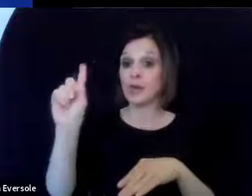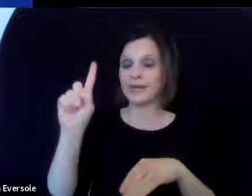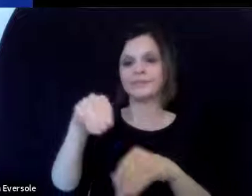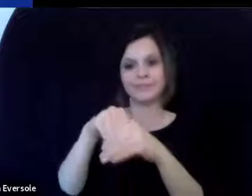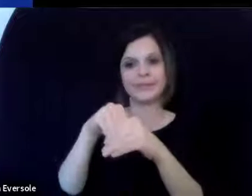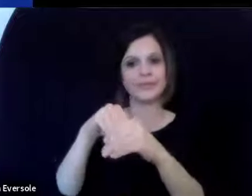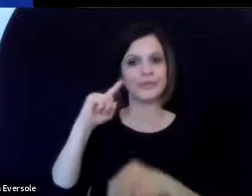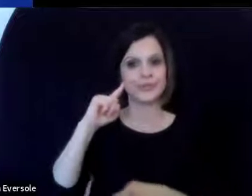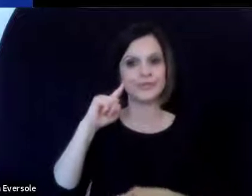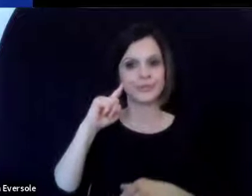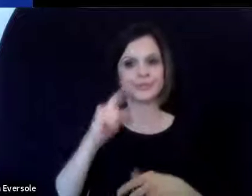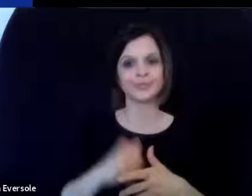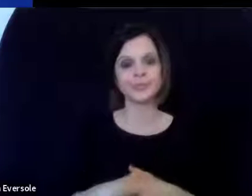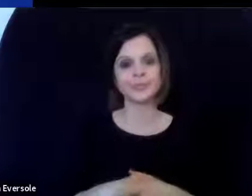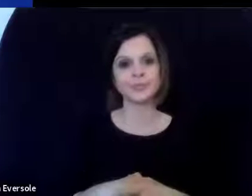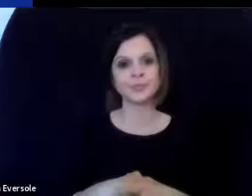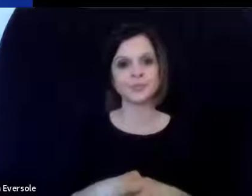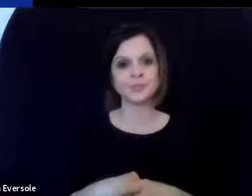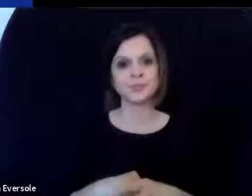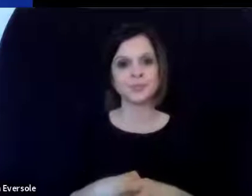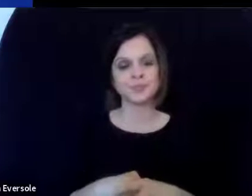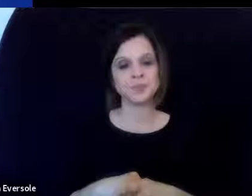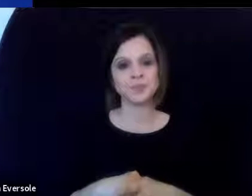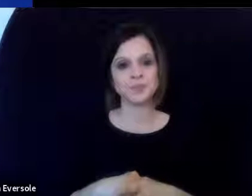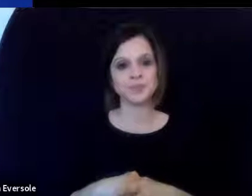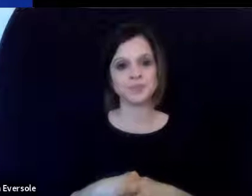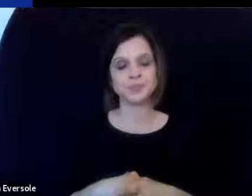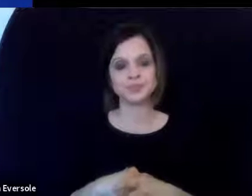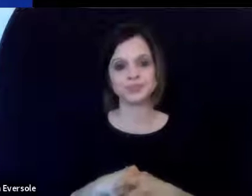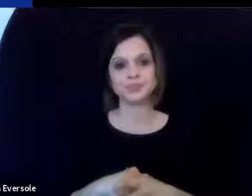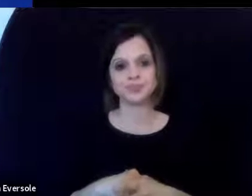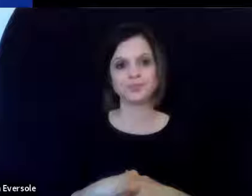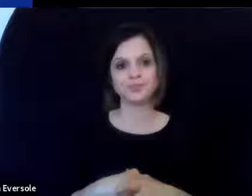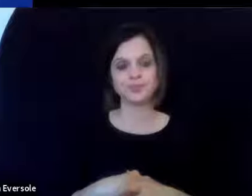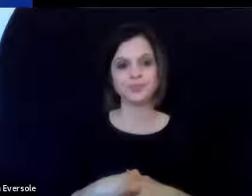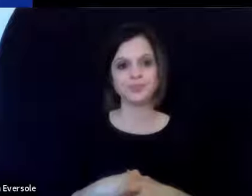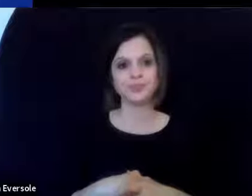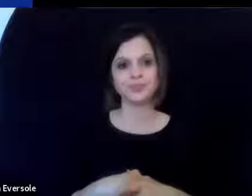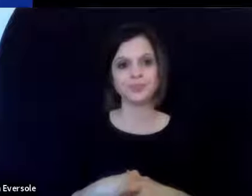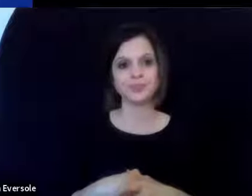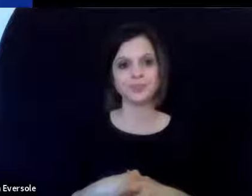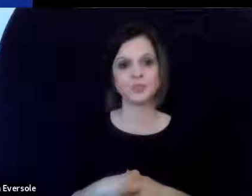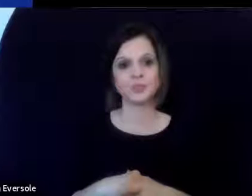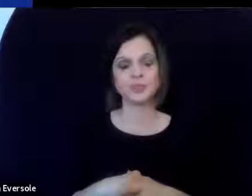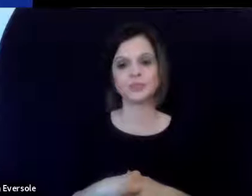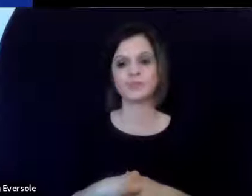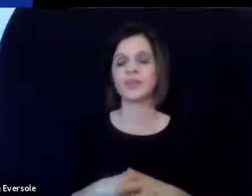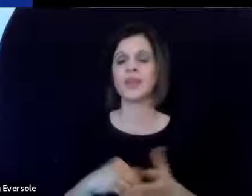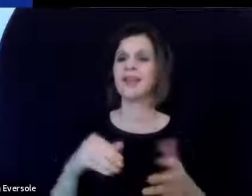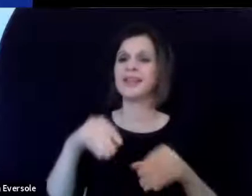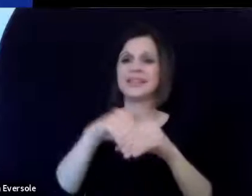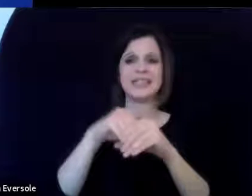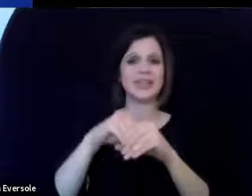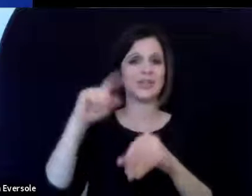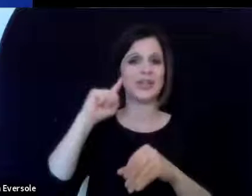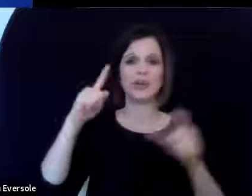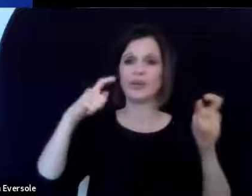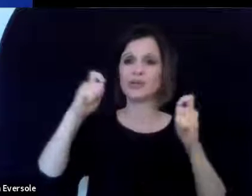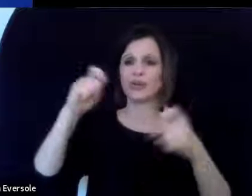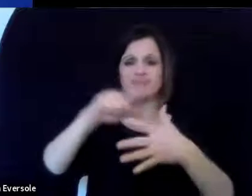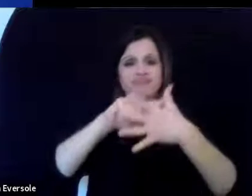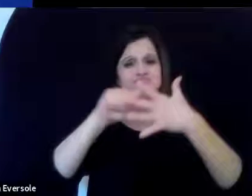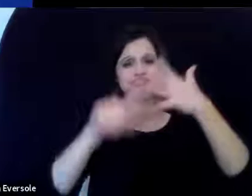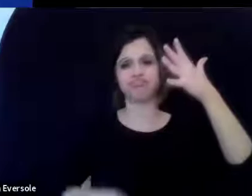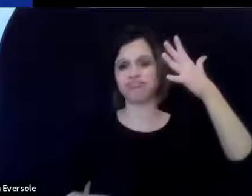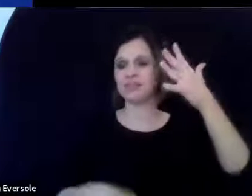but primarily are due to changes in the inner ear. And there's all kinds of things that are